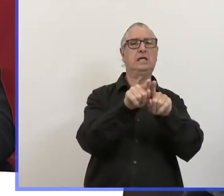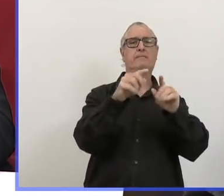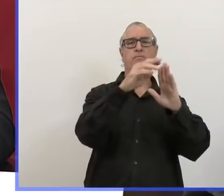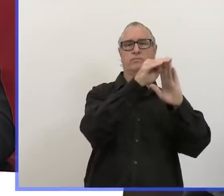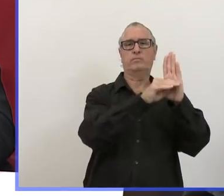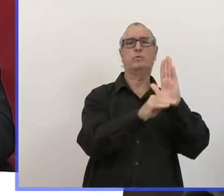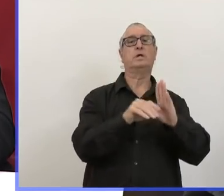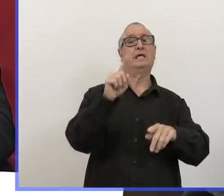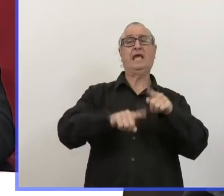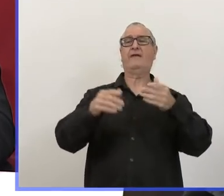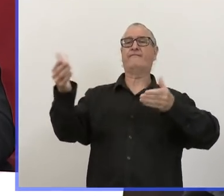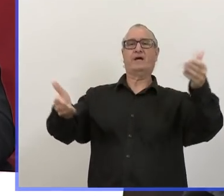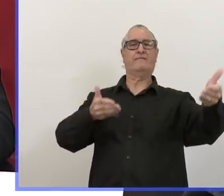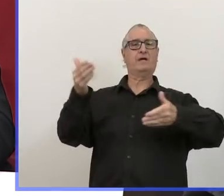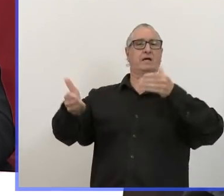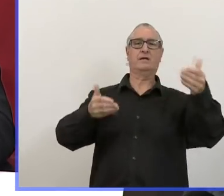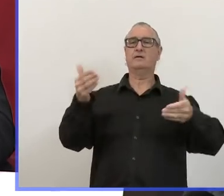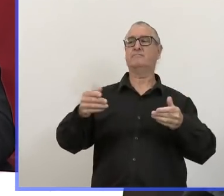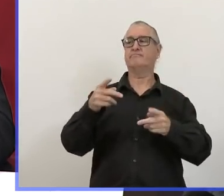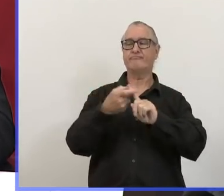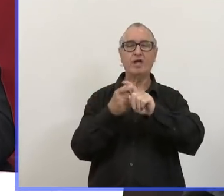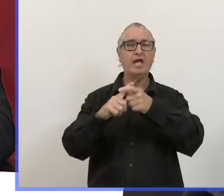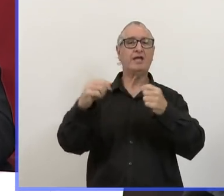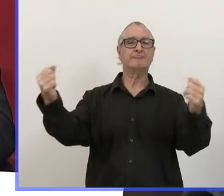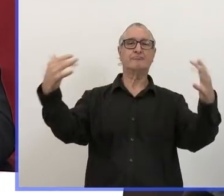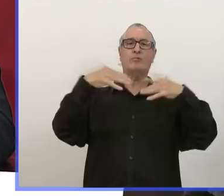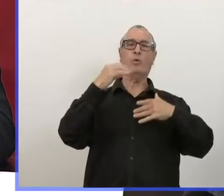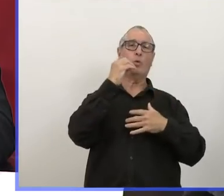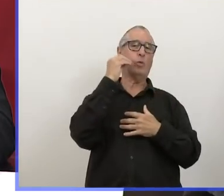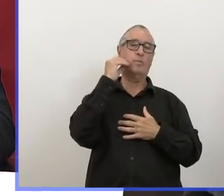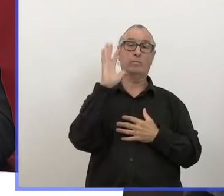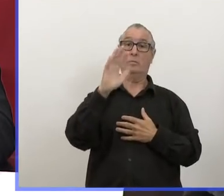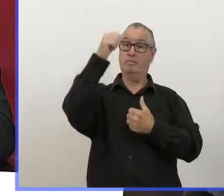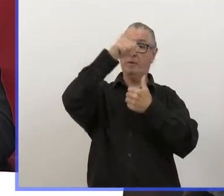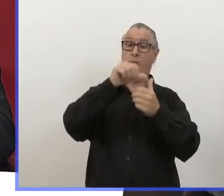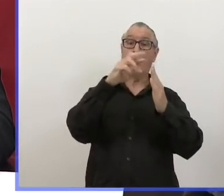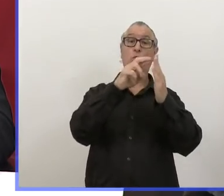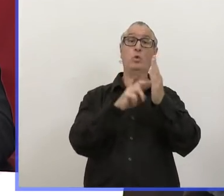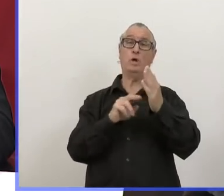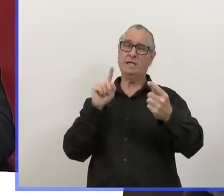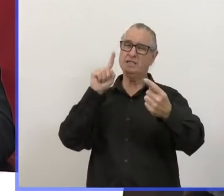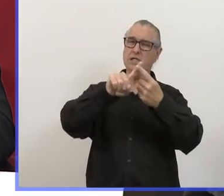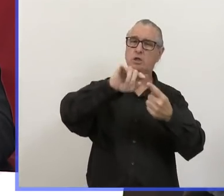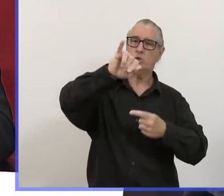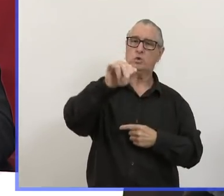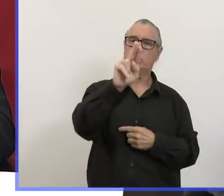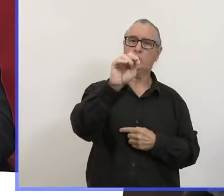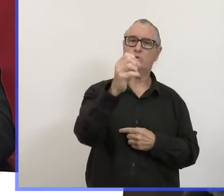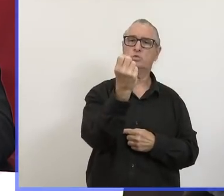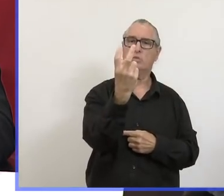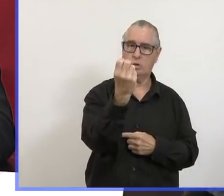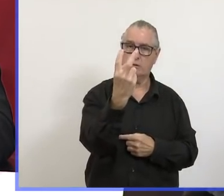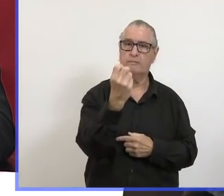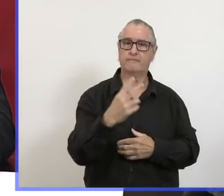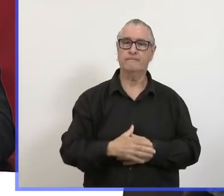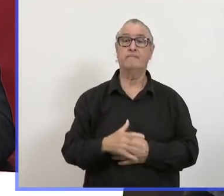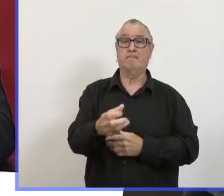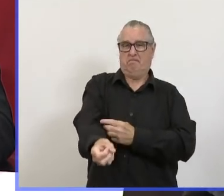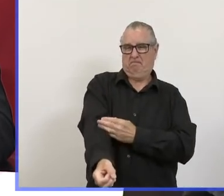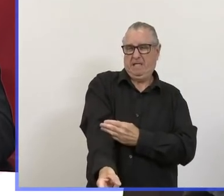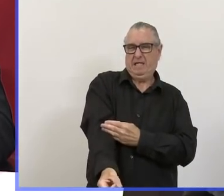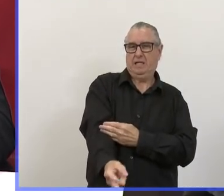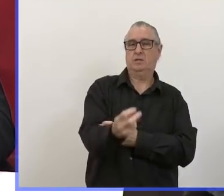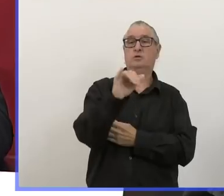12:01 a.m. Further information about heat and your health can be found on the Manitoba Public Health website. Thank